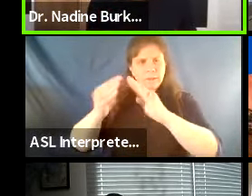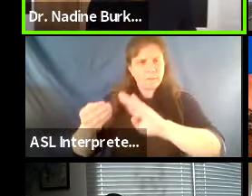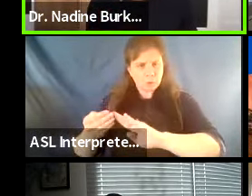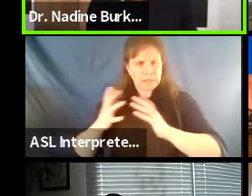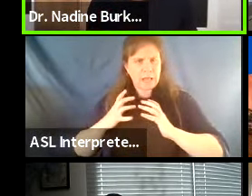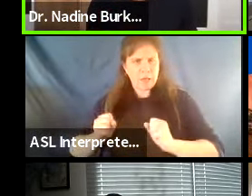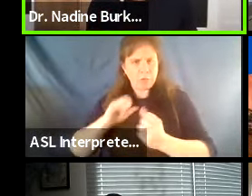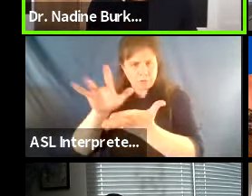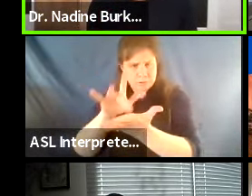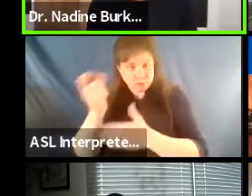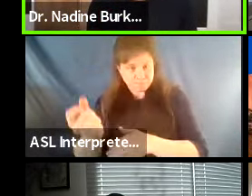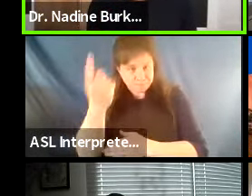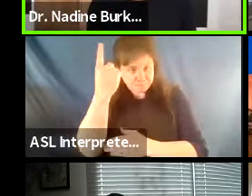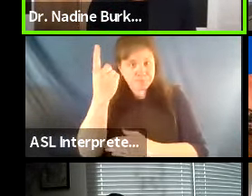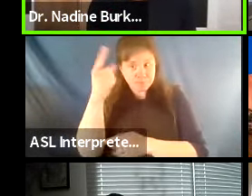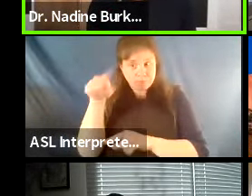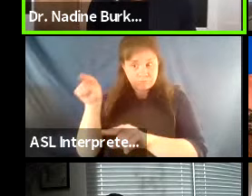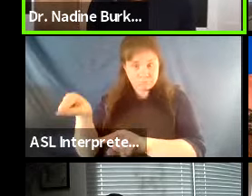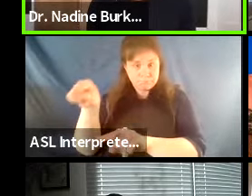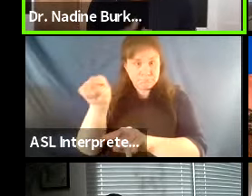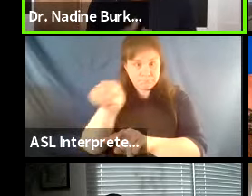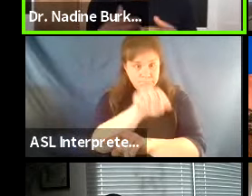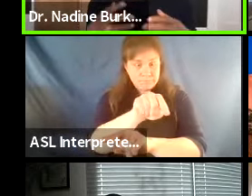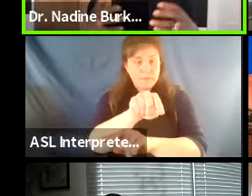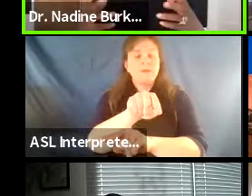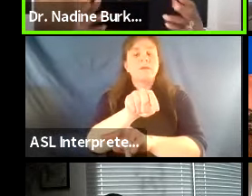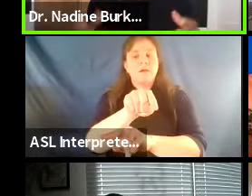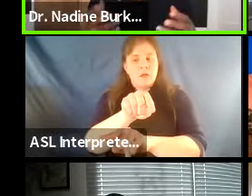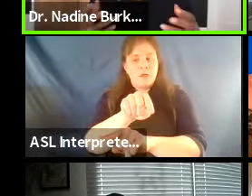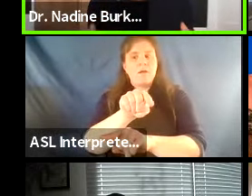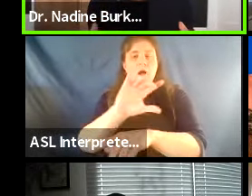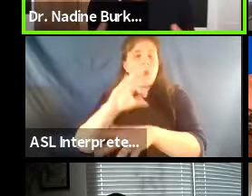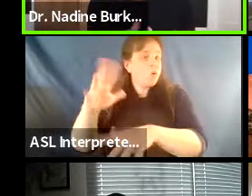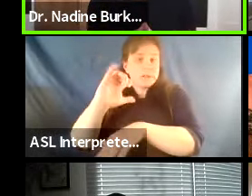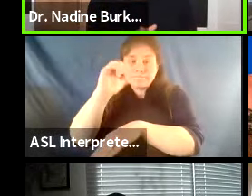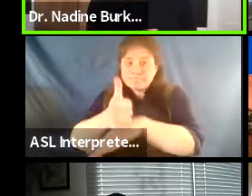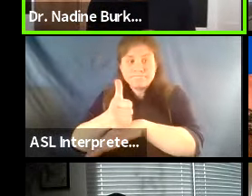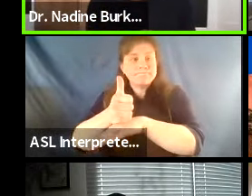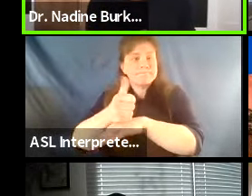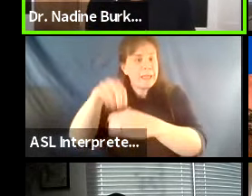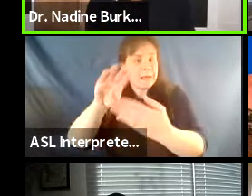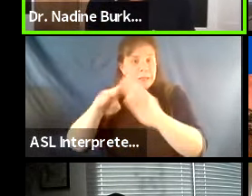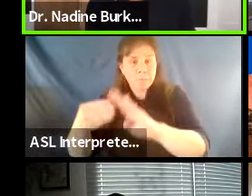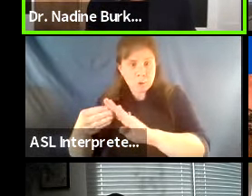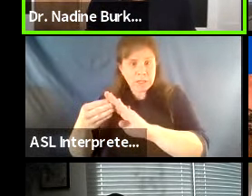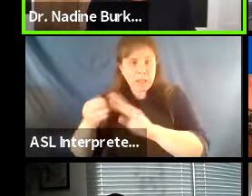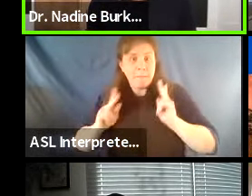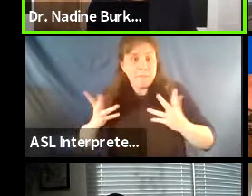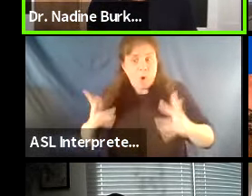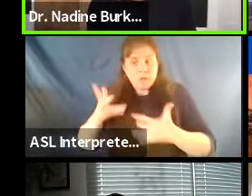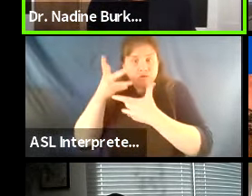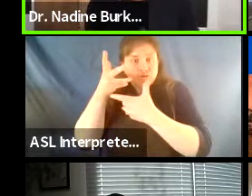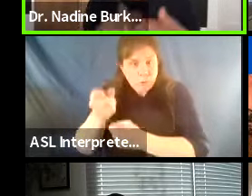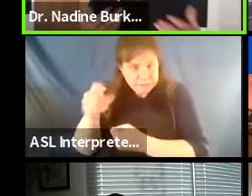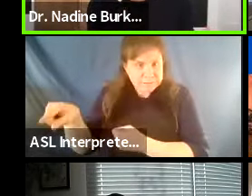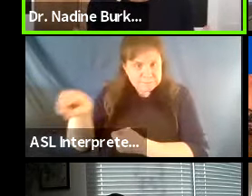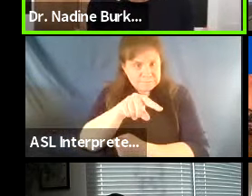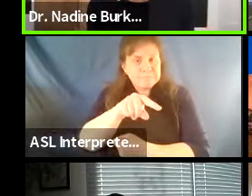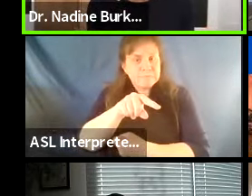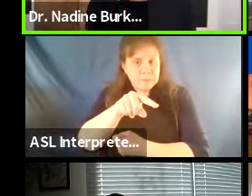recognize that community health centers are the trusted source of care, especially for individuals who